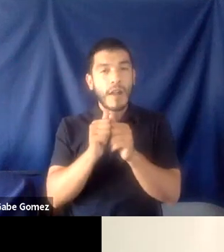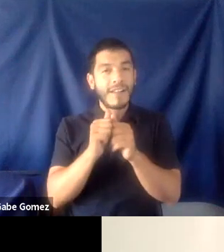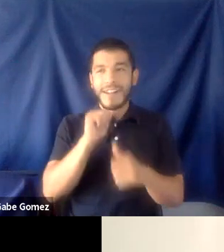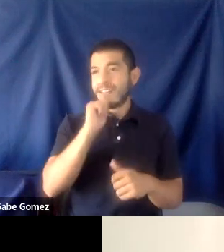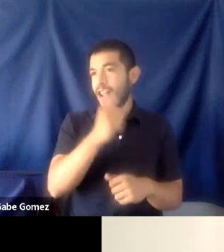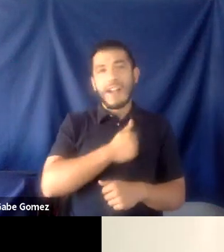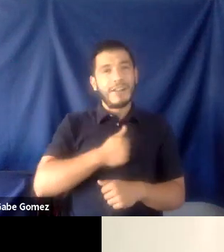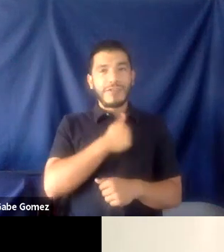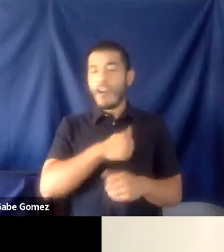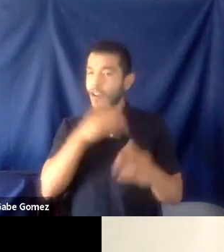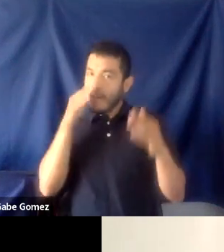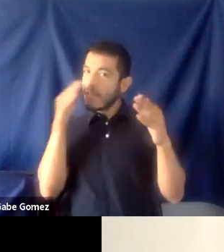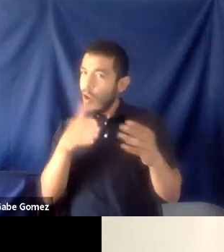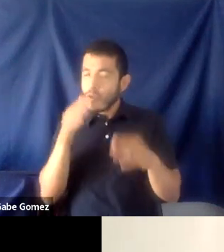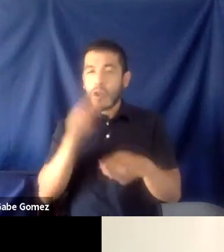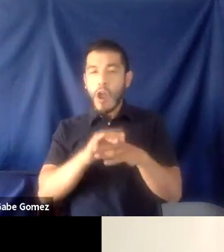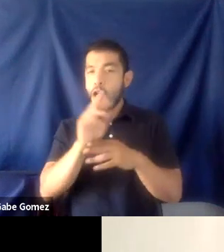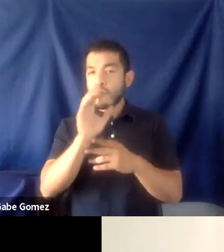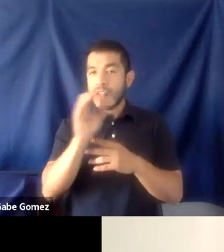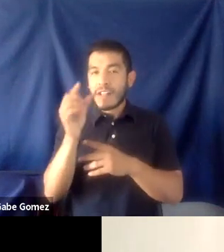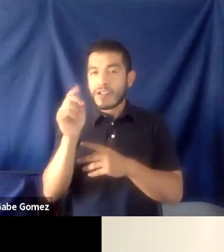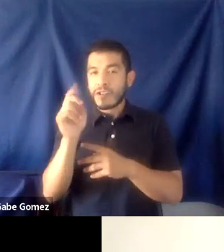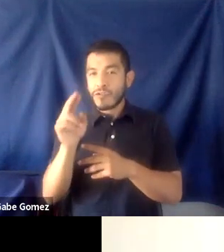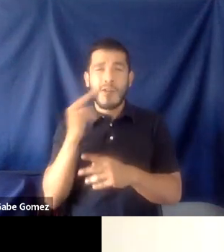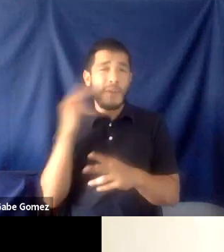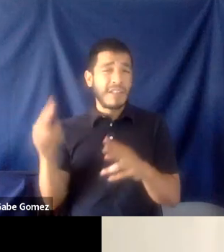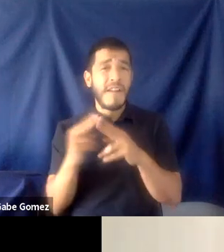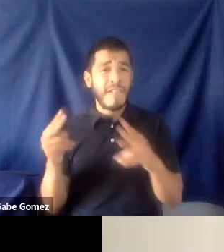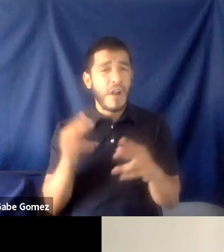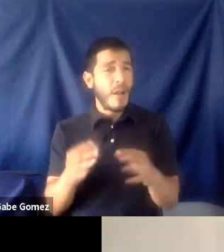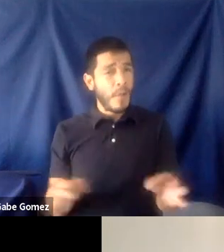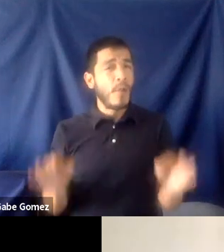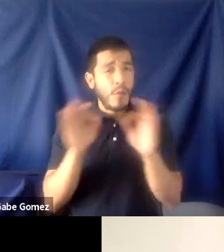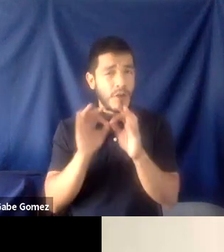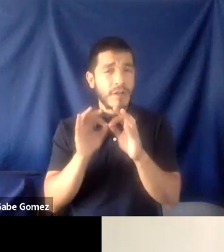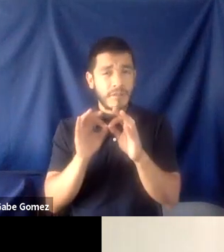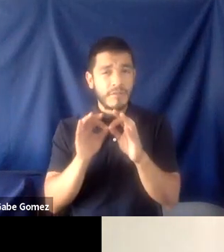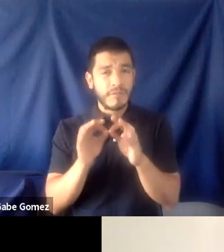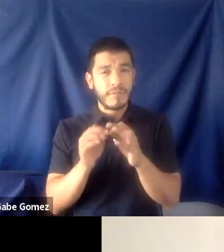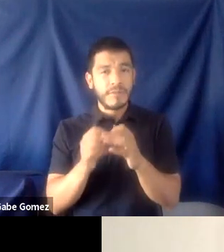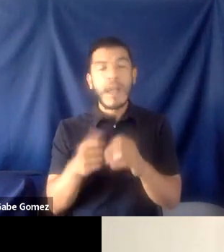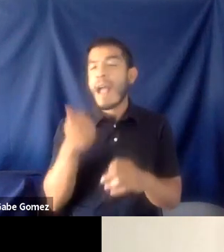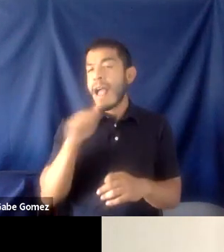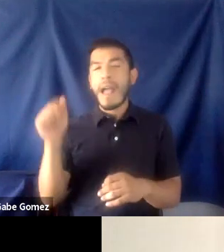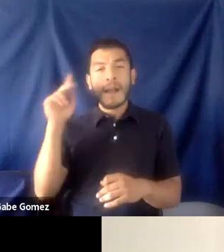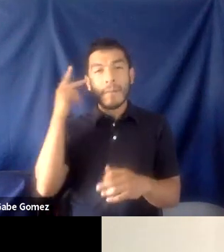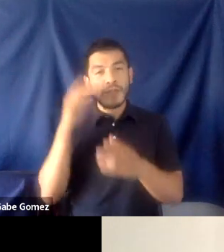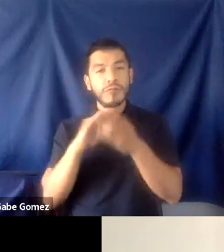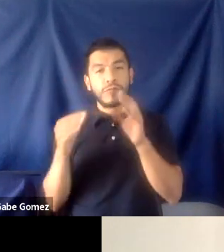unapologetic, focus on race and gender, because it's such an important any political